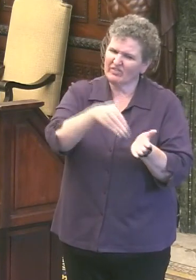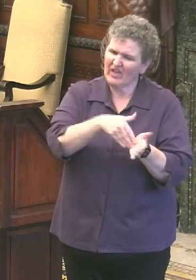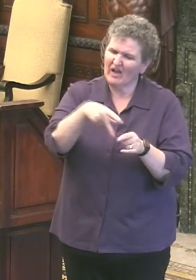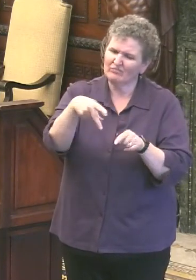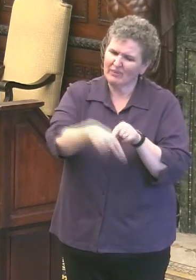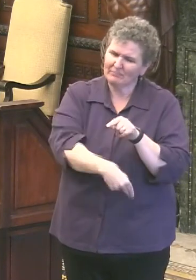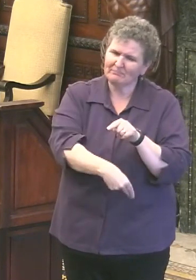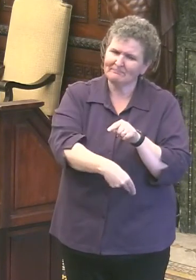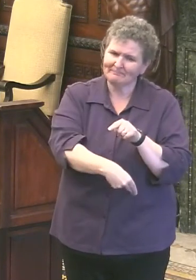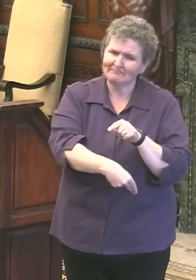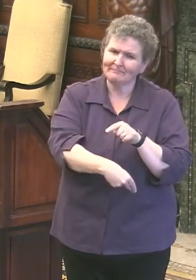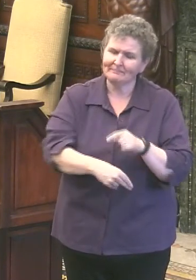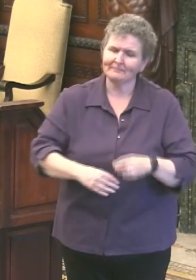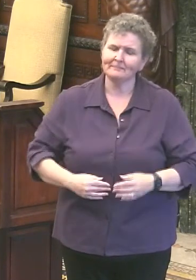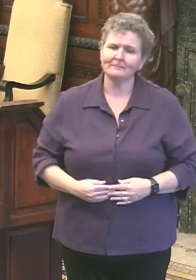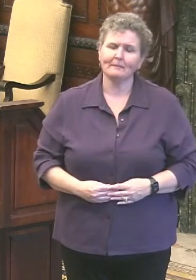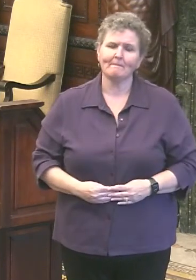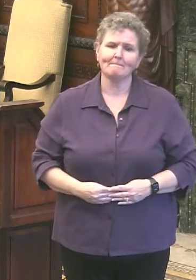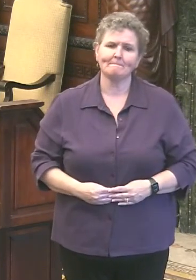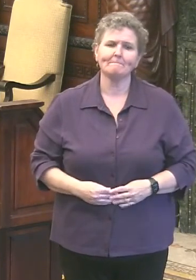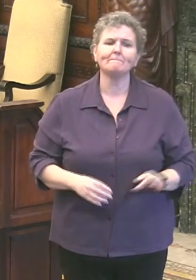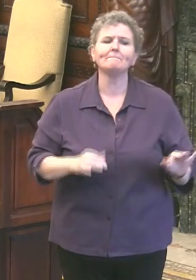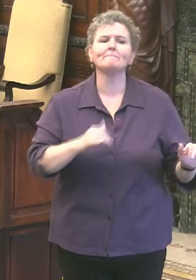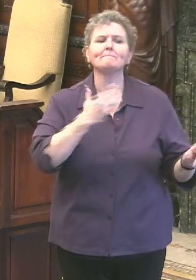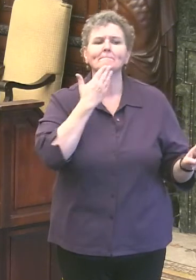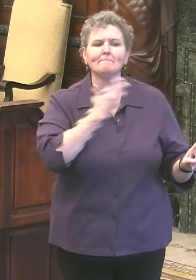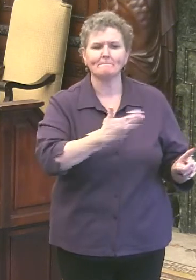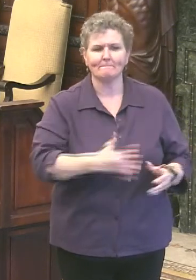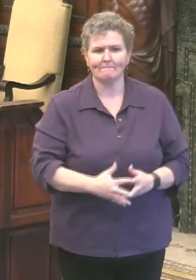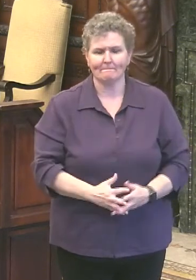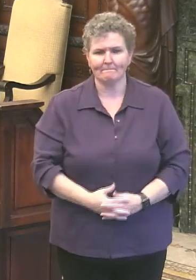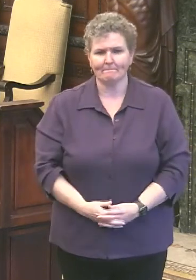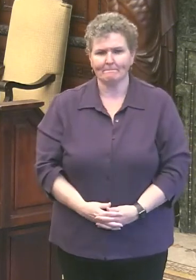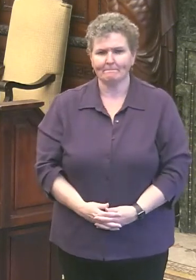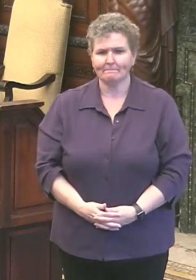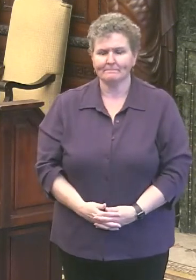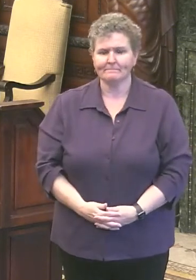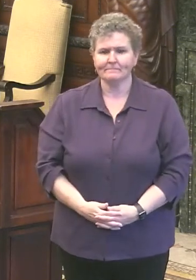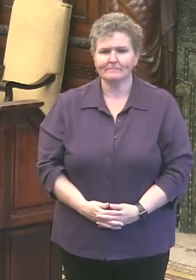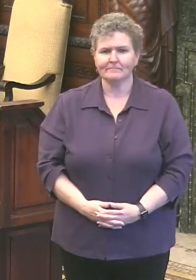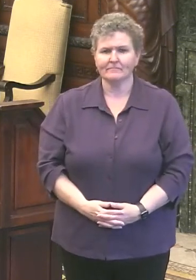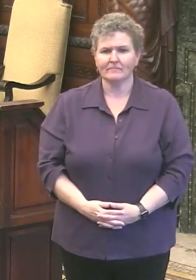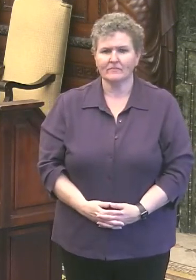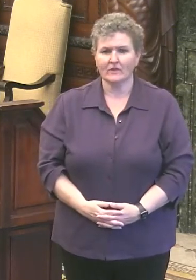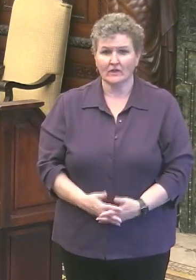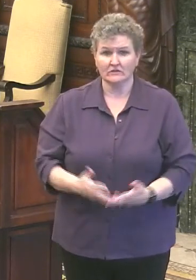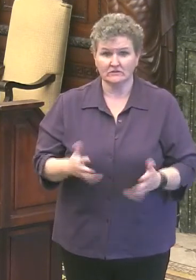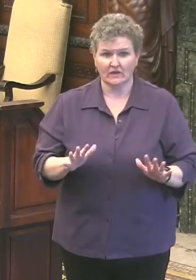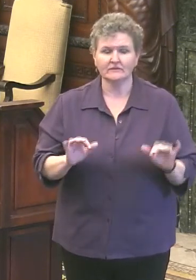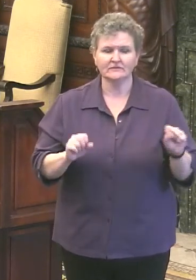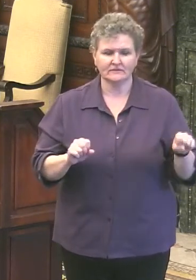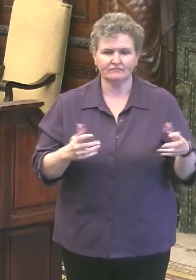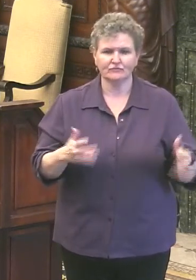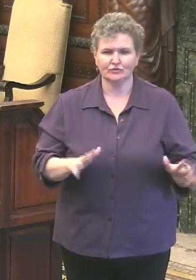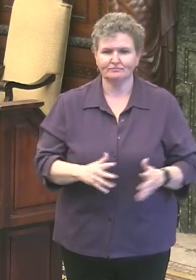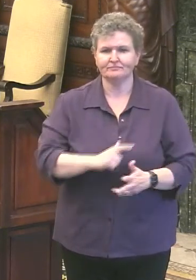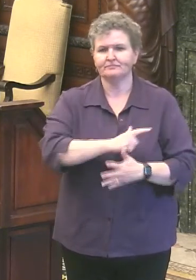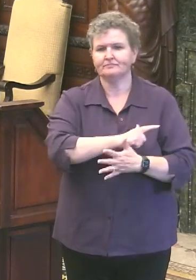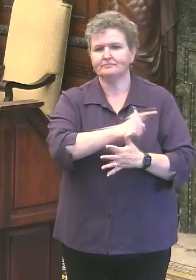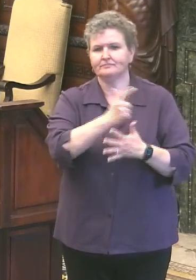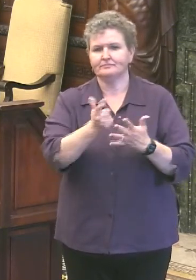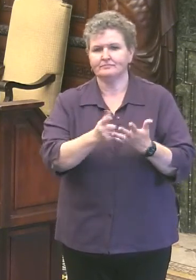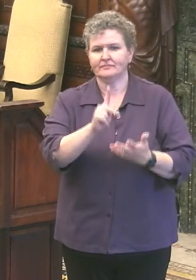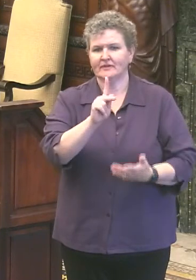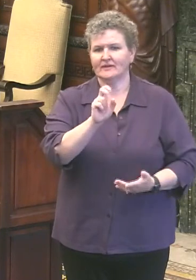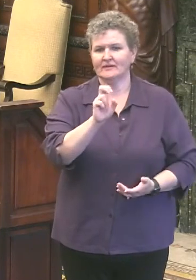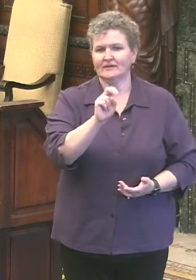sources to fill that gap. Okay, thank you. Yep. Martin, you all set? Yes. Very good. We'll go to Kennedy